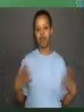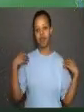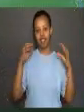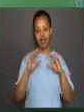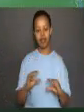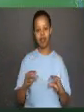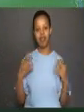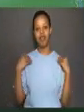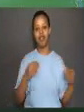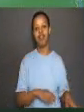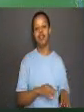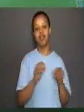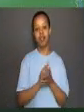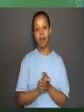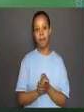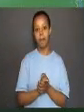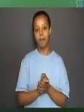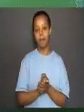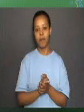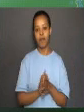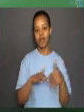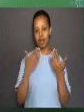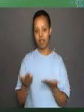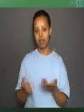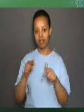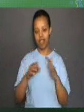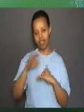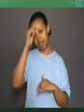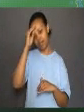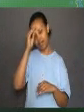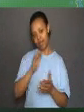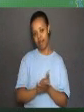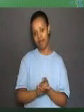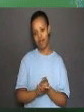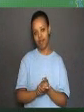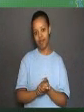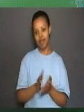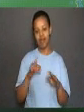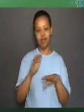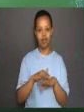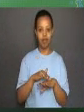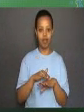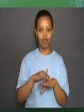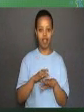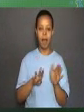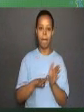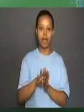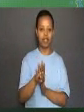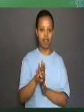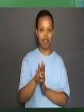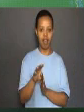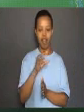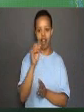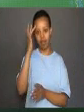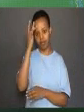Hello, teacher. Hello, students. Welcome to today's lesson on bacteria